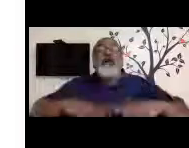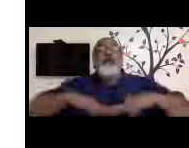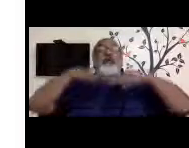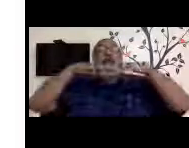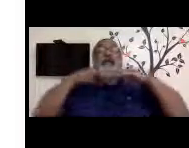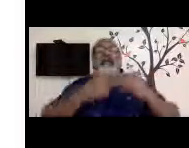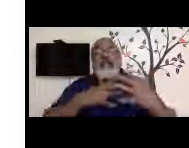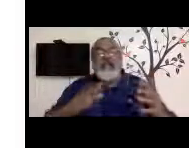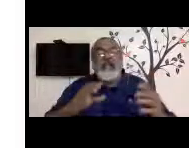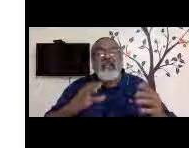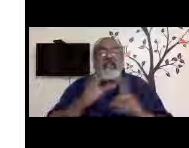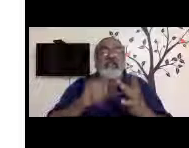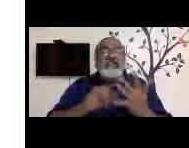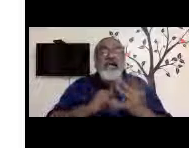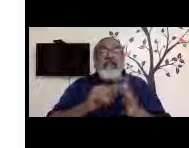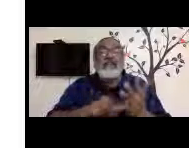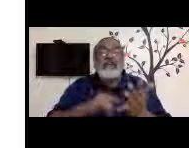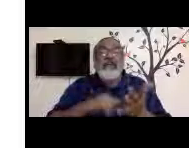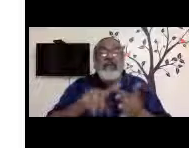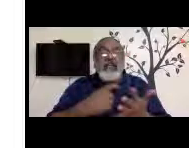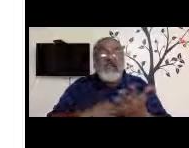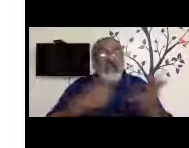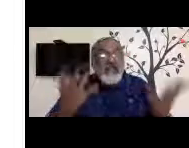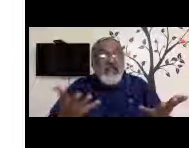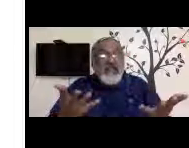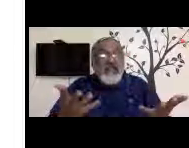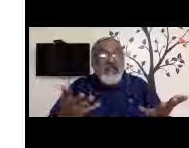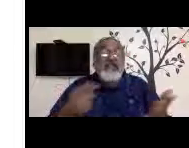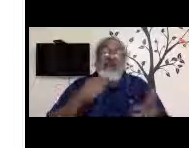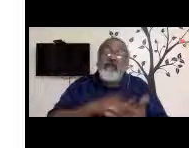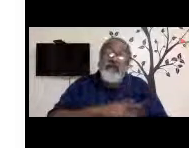emergency rescue, they just rescue the